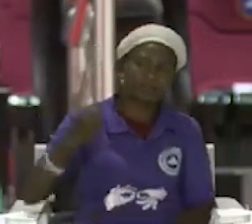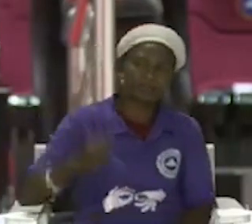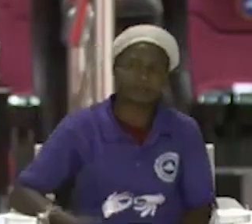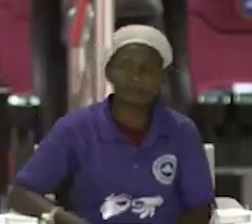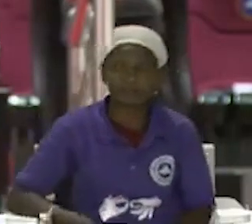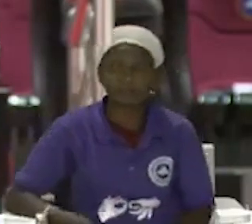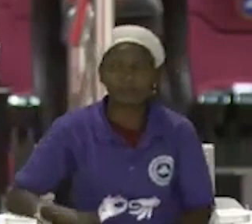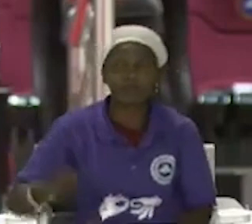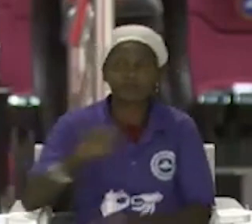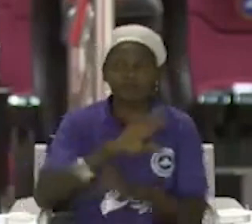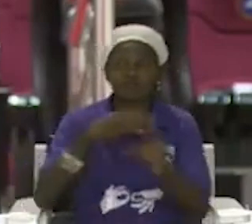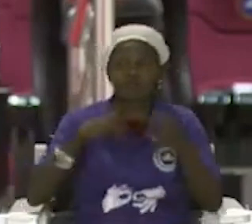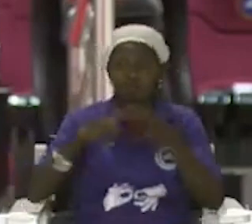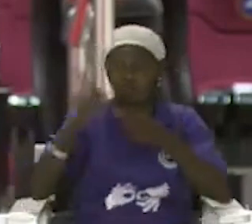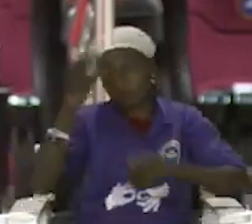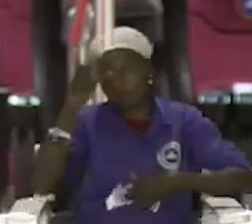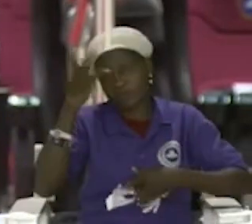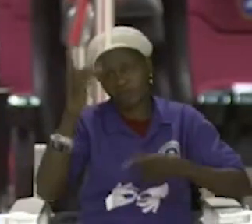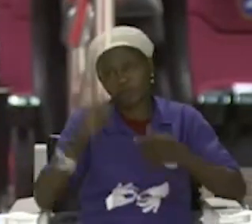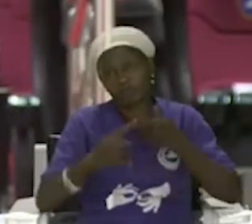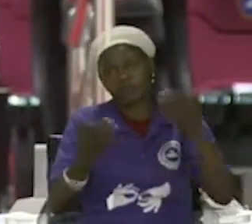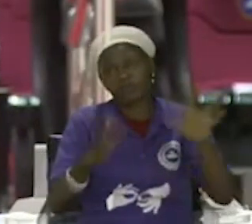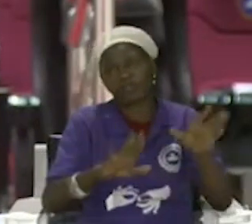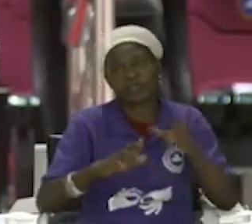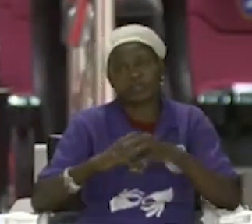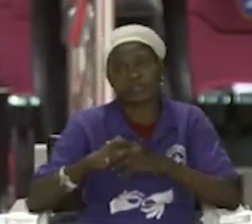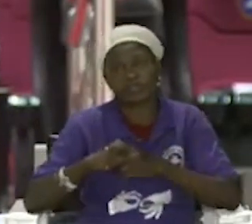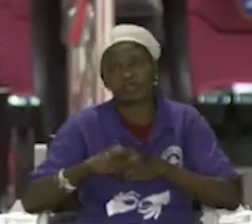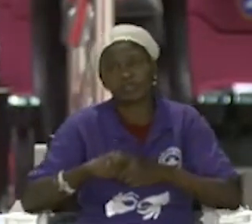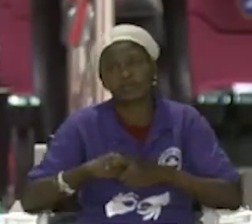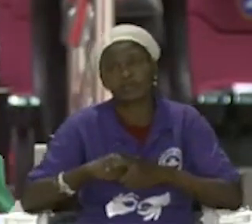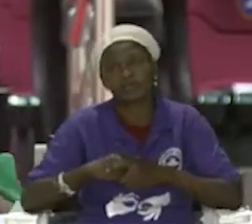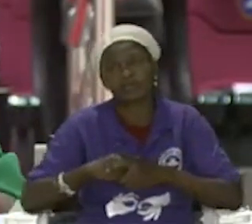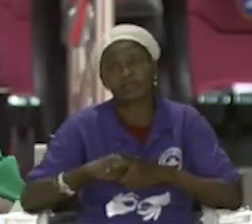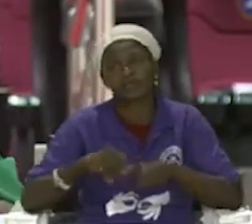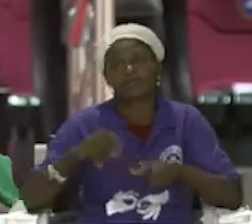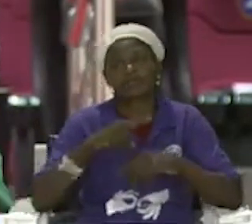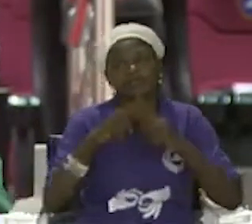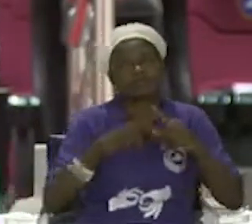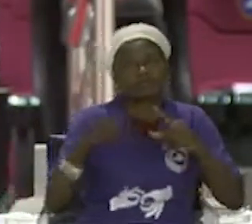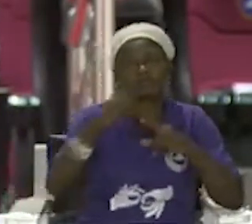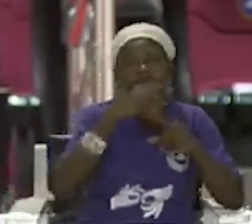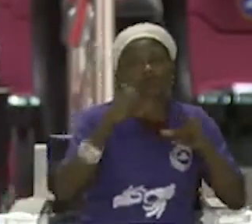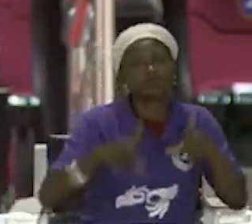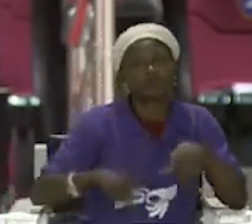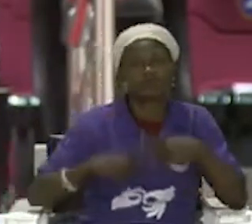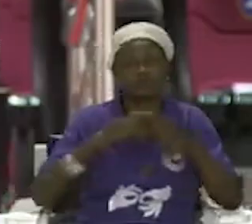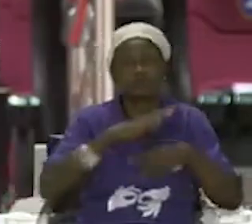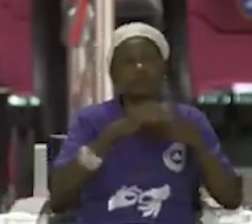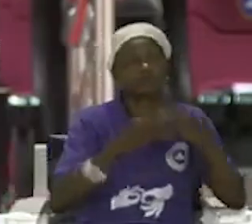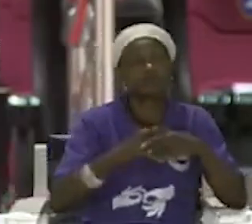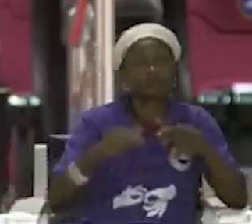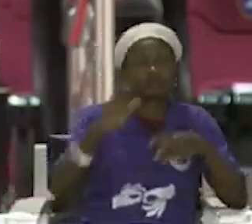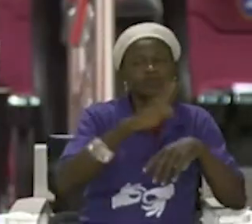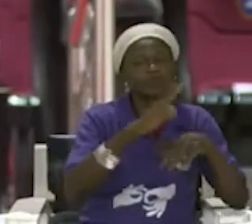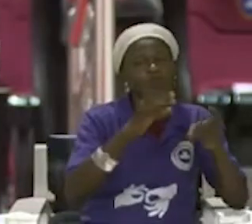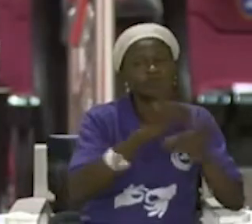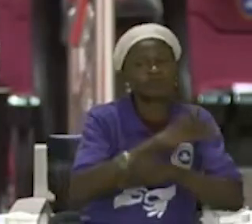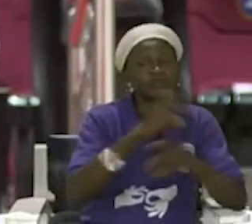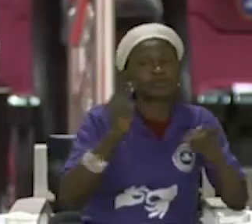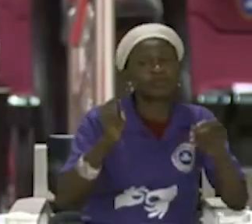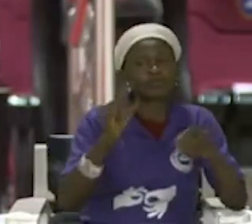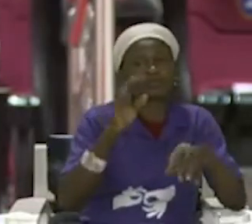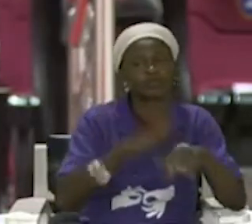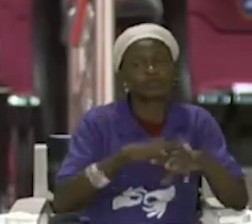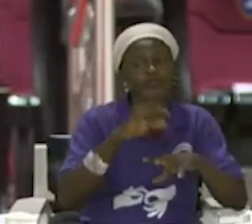You don't have to be sick to die. When you have lived all your days on